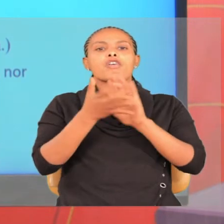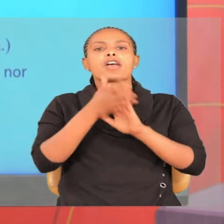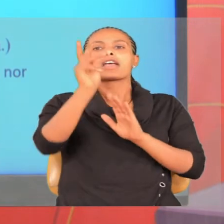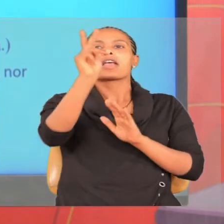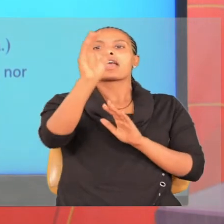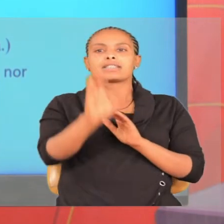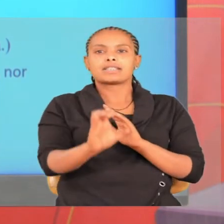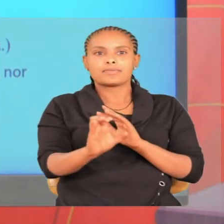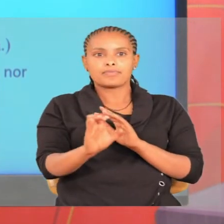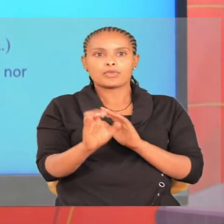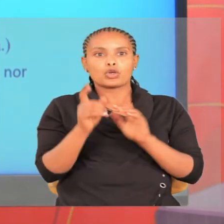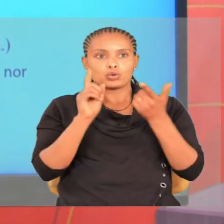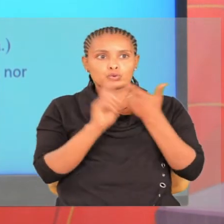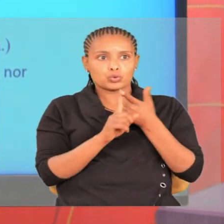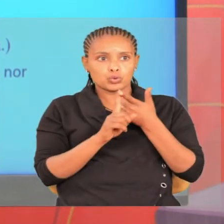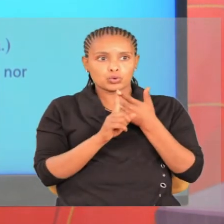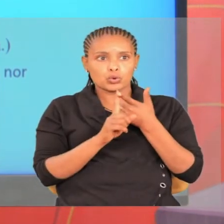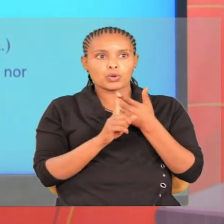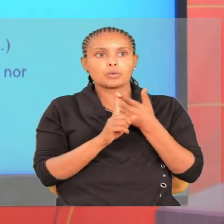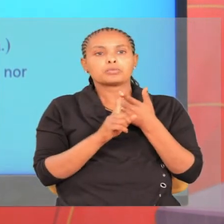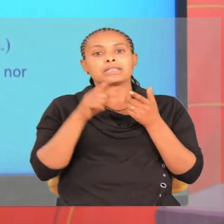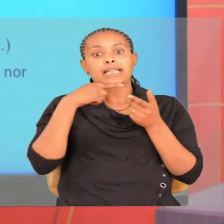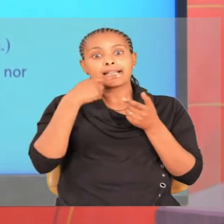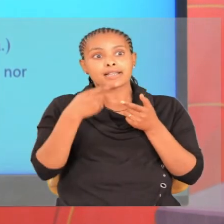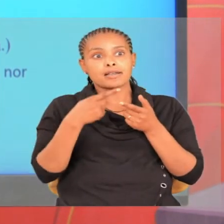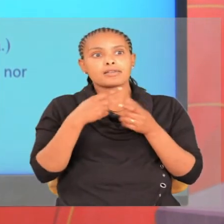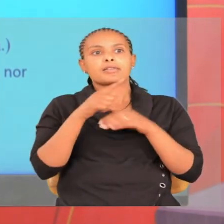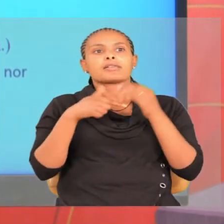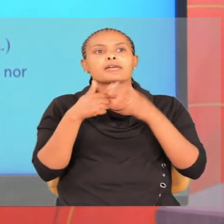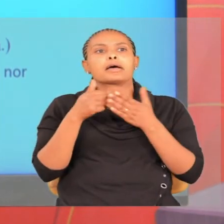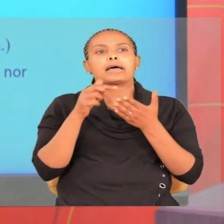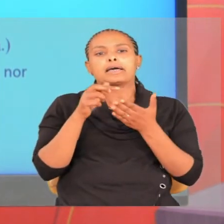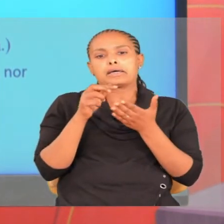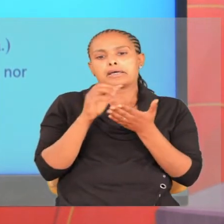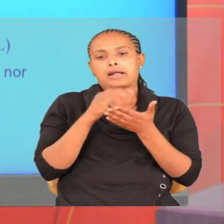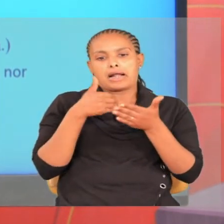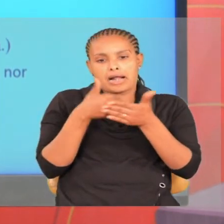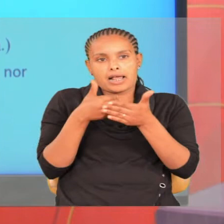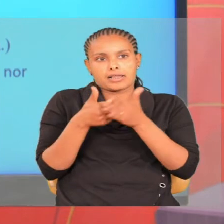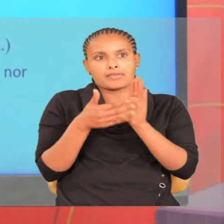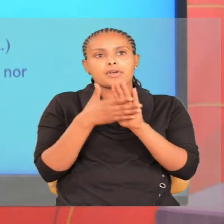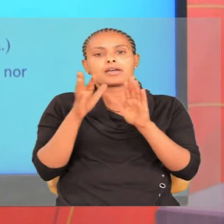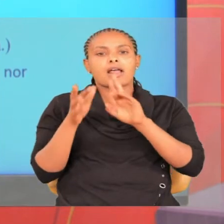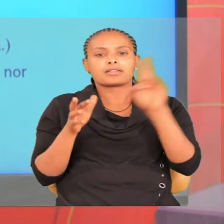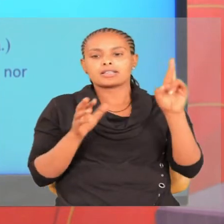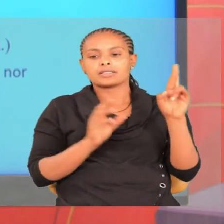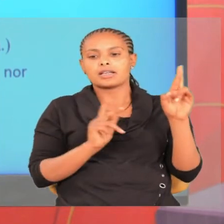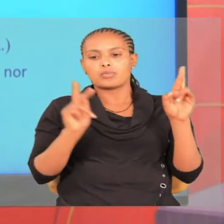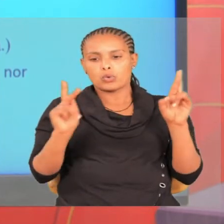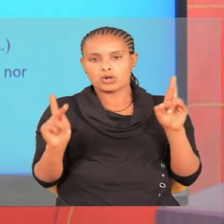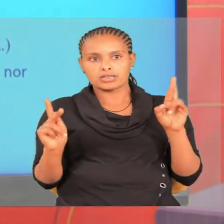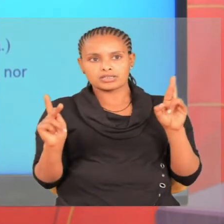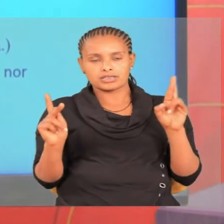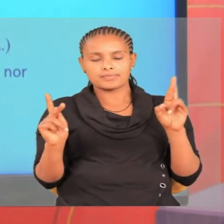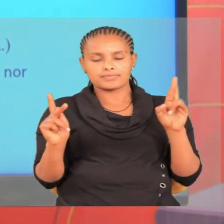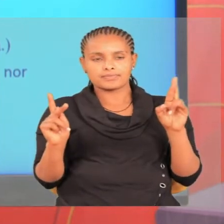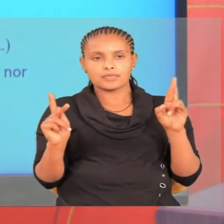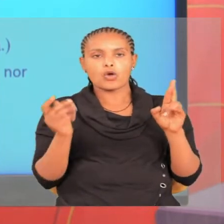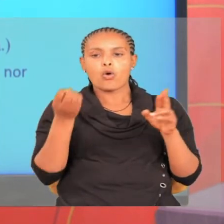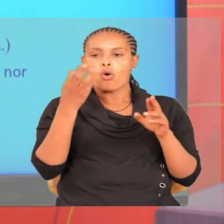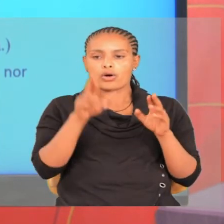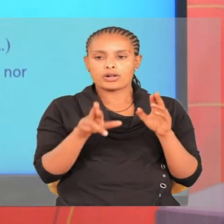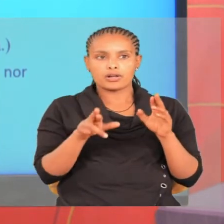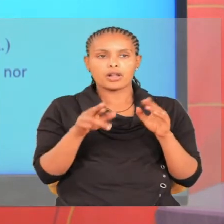Kc. 2. Tells about the relative concentration of reactants and products